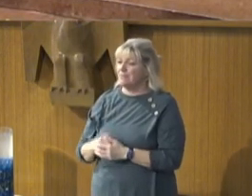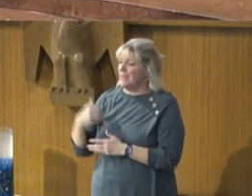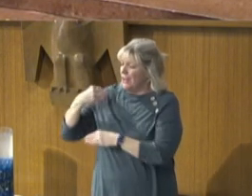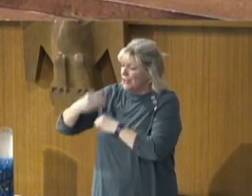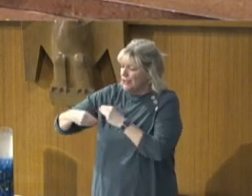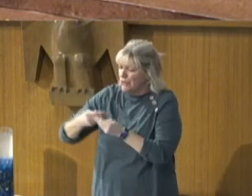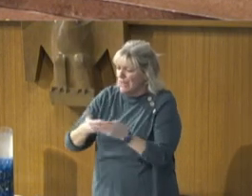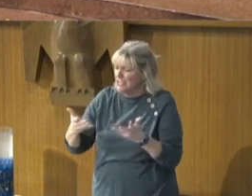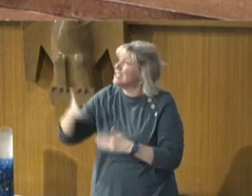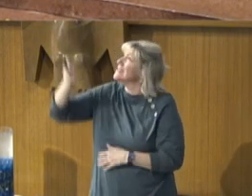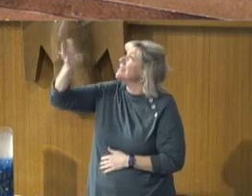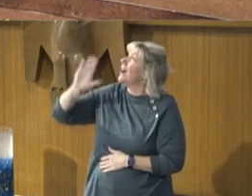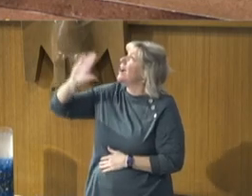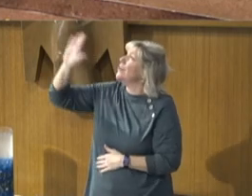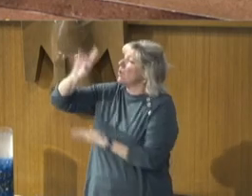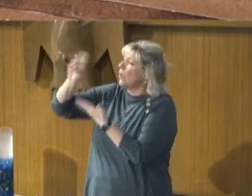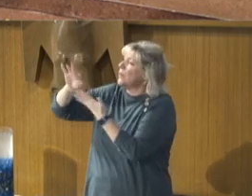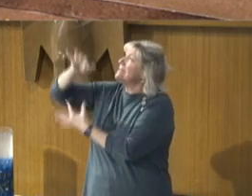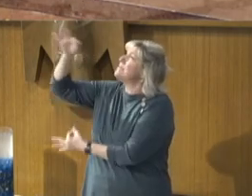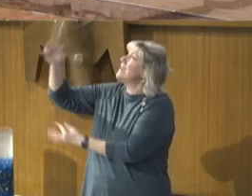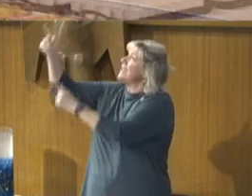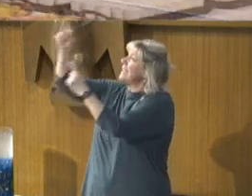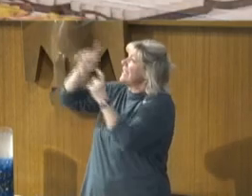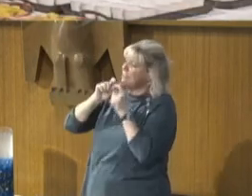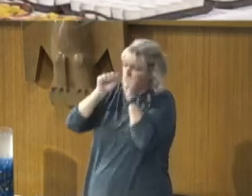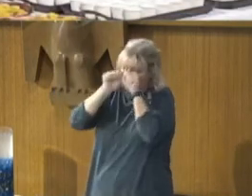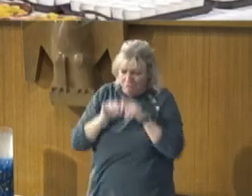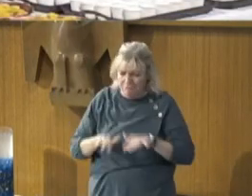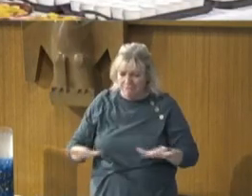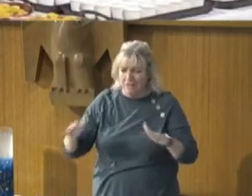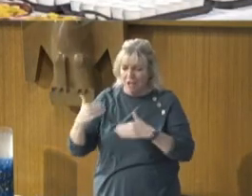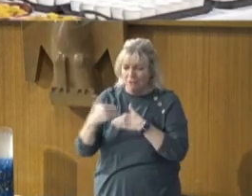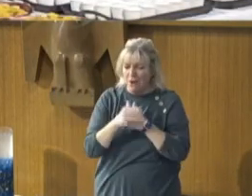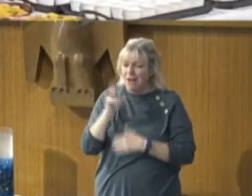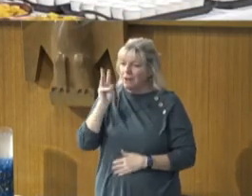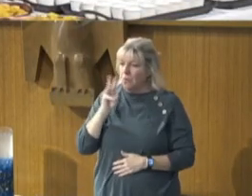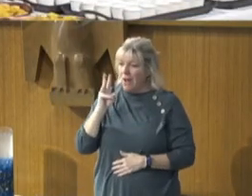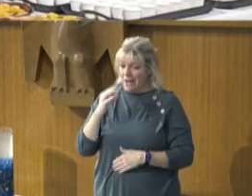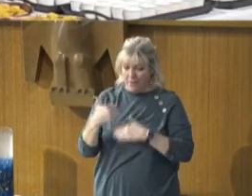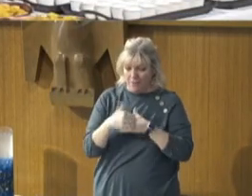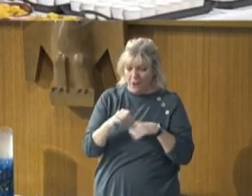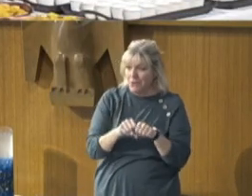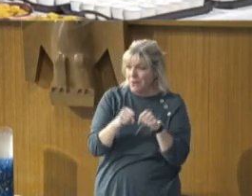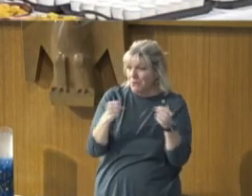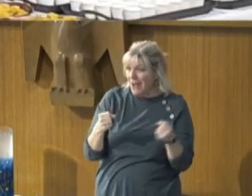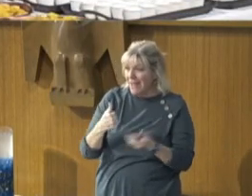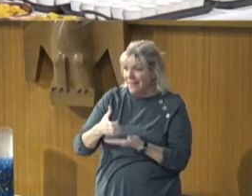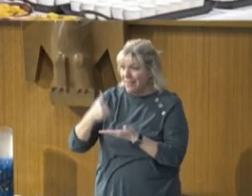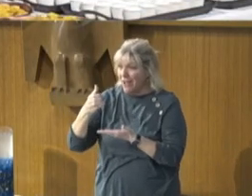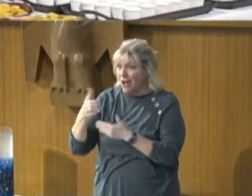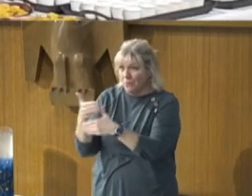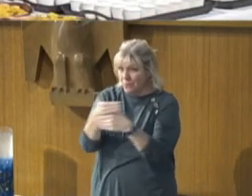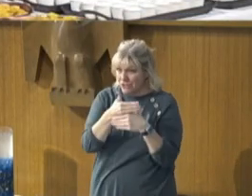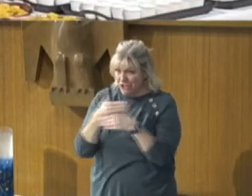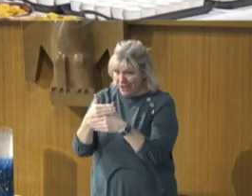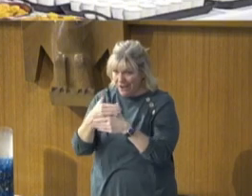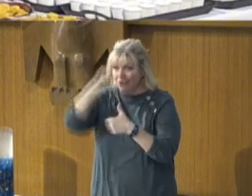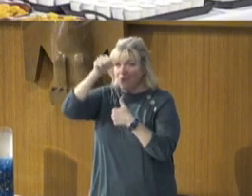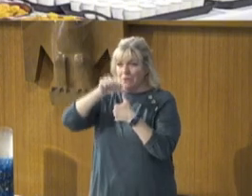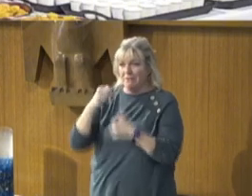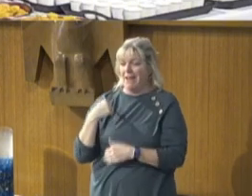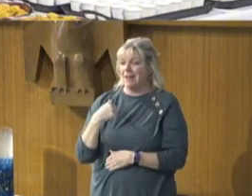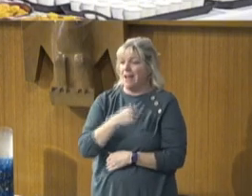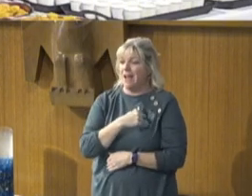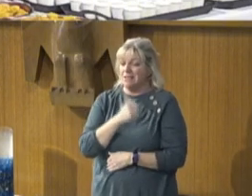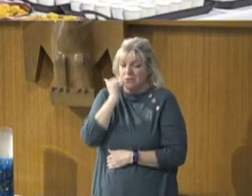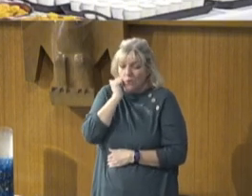Holy Spirit upon us and upon these your gifts of bread and wine, so that the bread we break and the cup we share may remind us that in